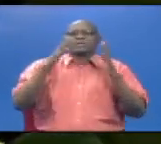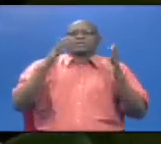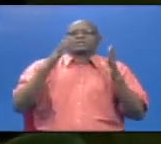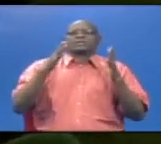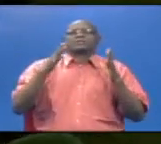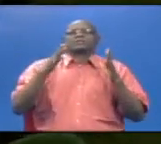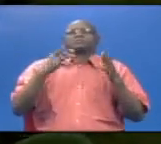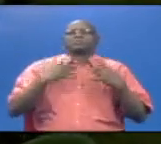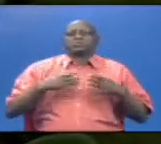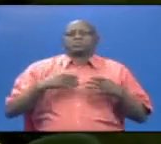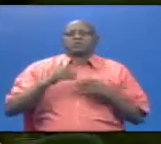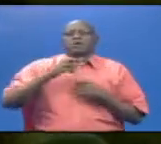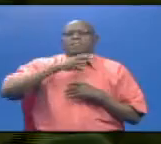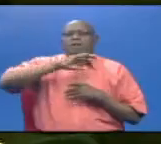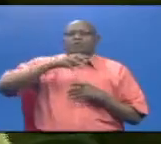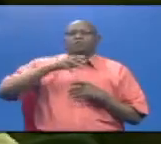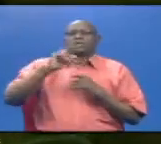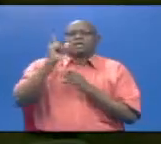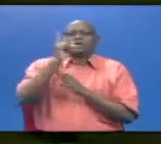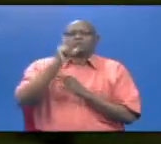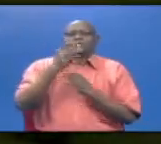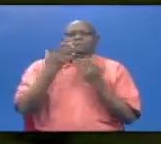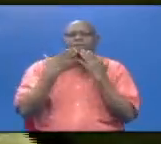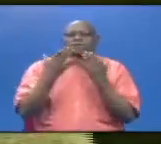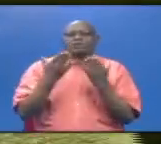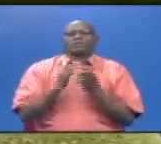county of Nairobi. Thank you.